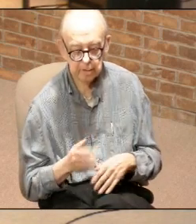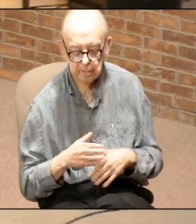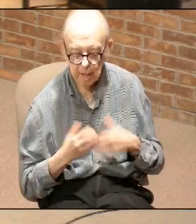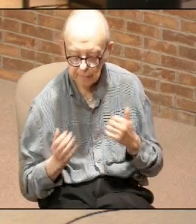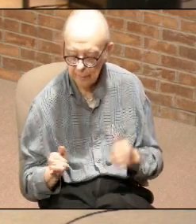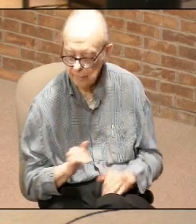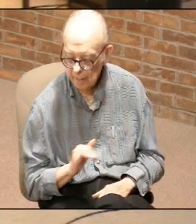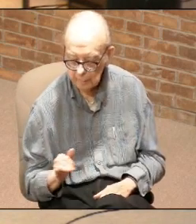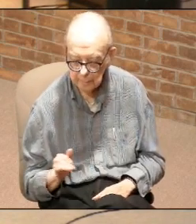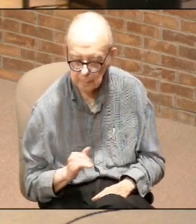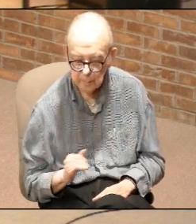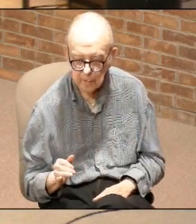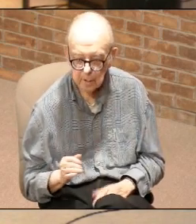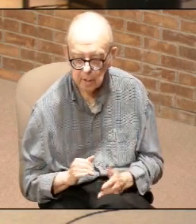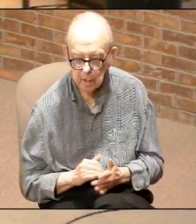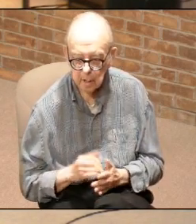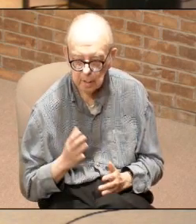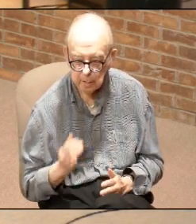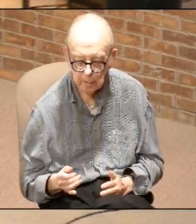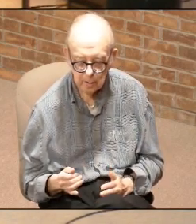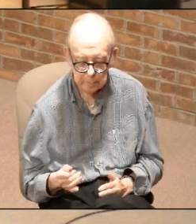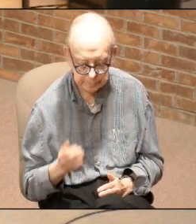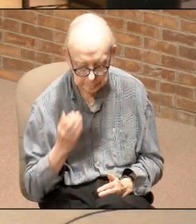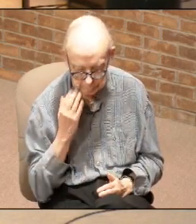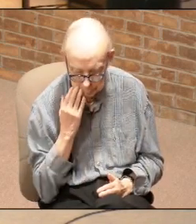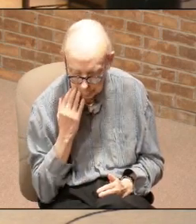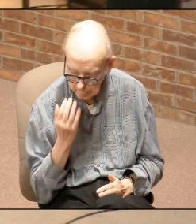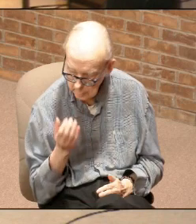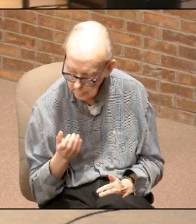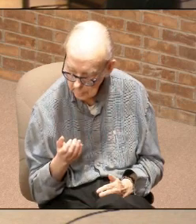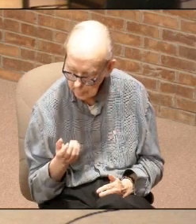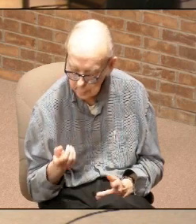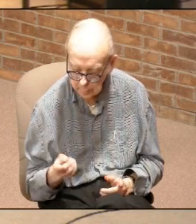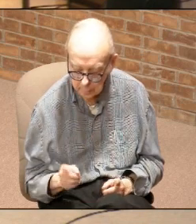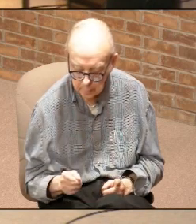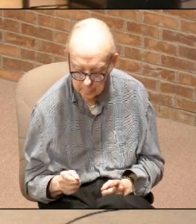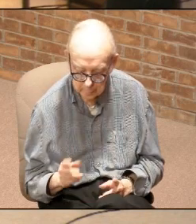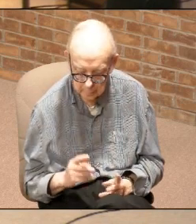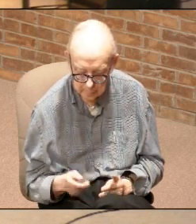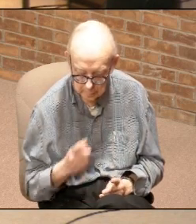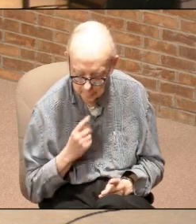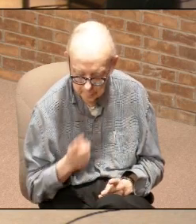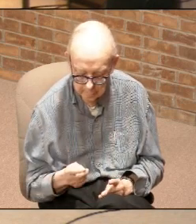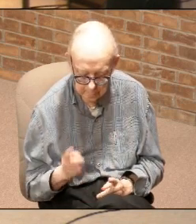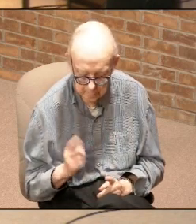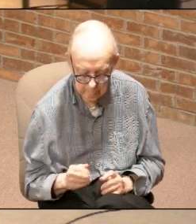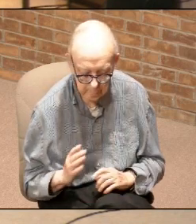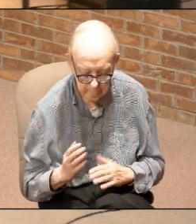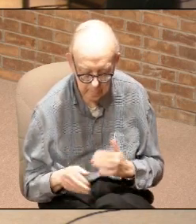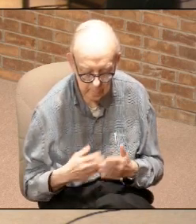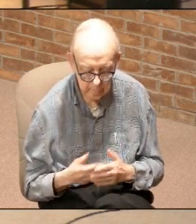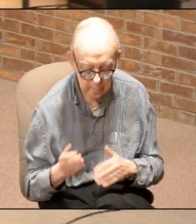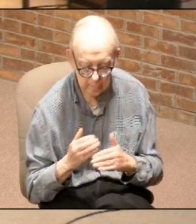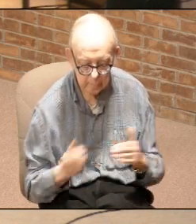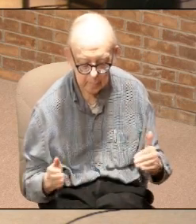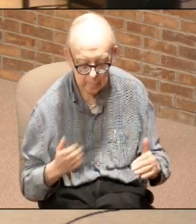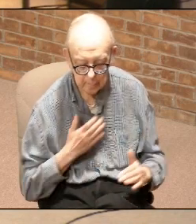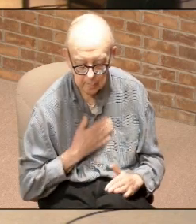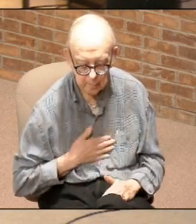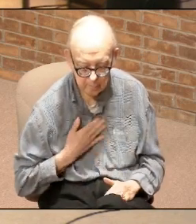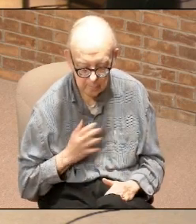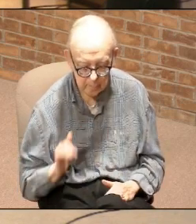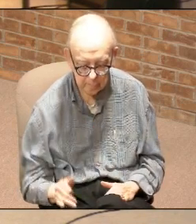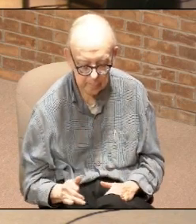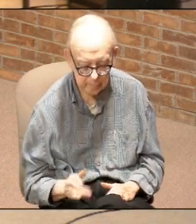so that's why i know that when when people say well i can't wait to get to heaven to enjoy eternal life